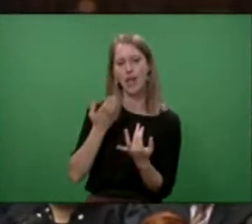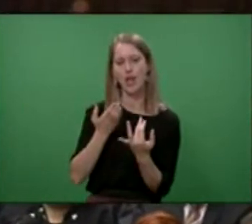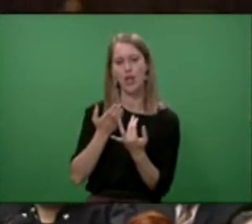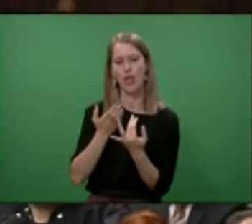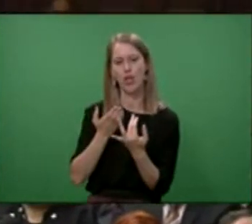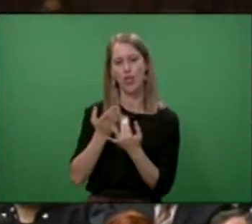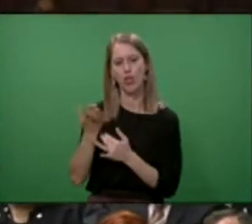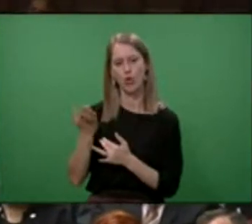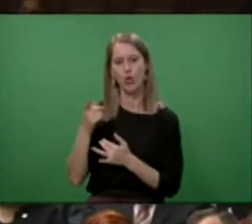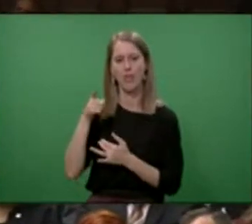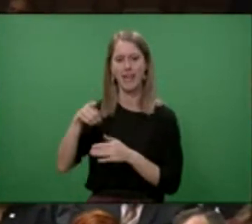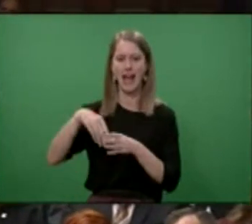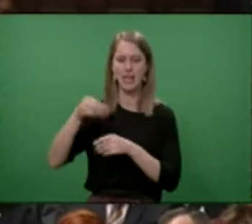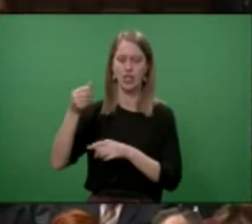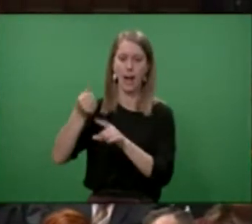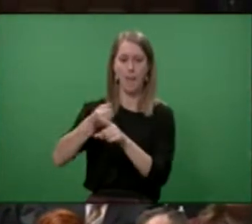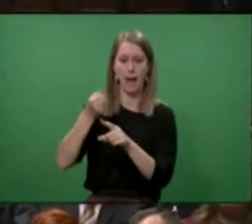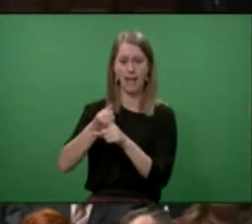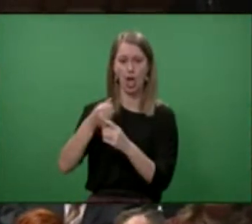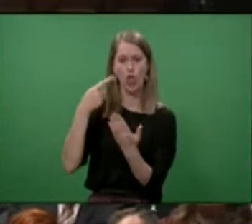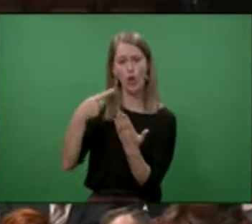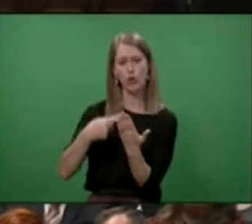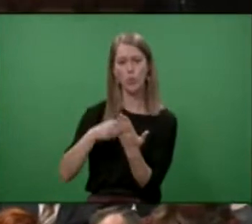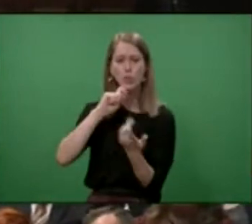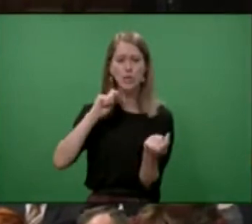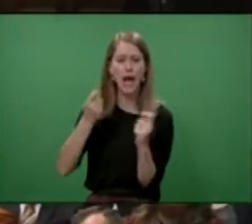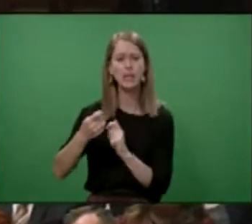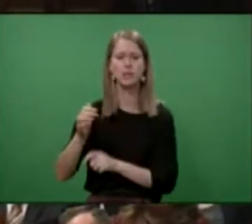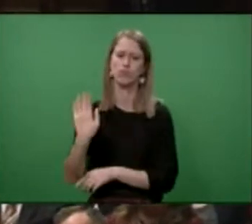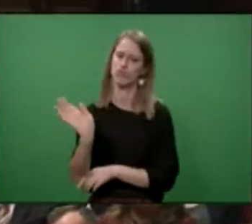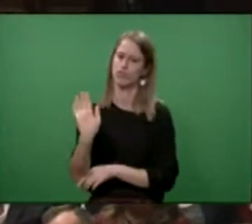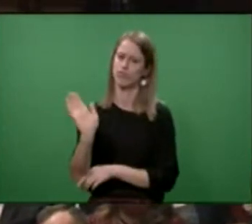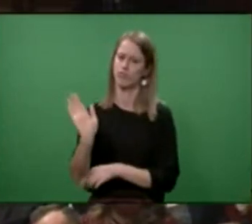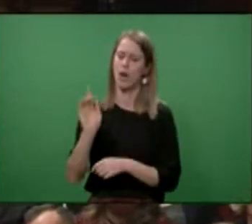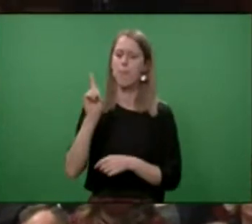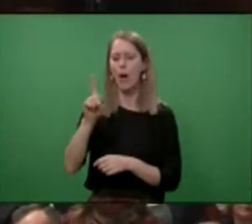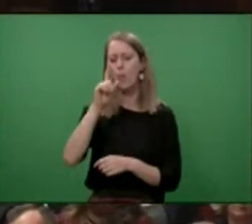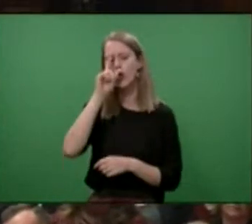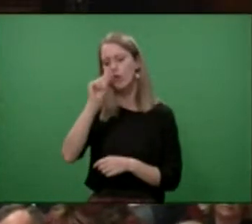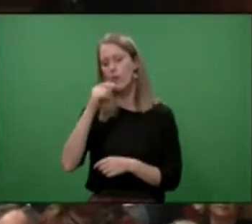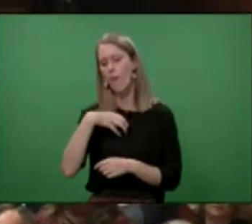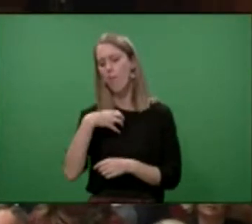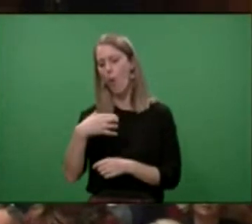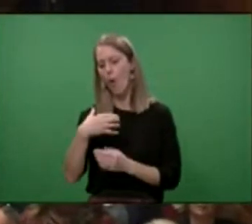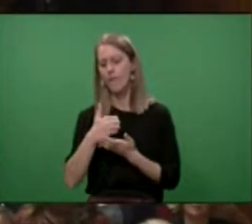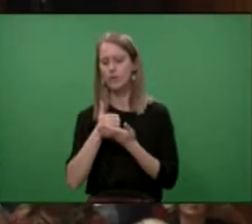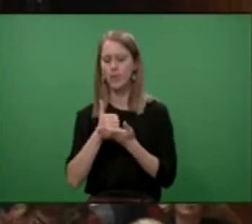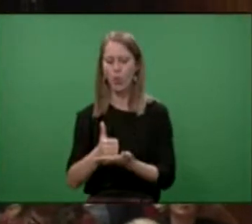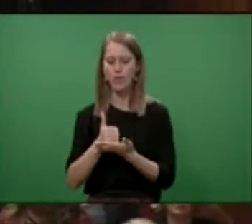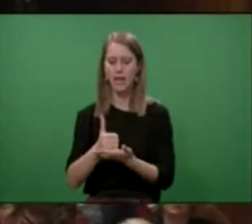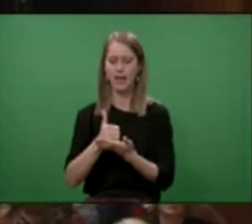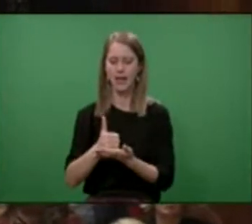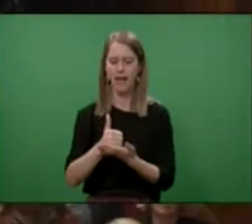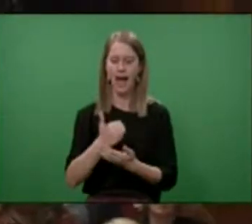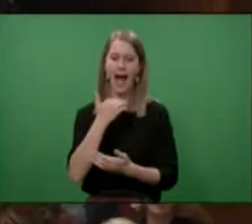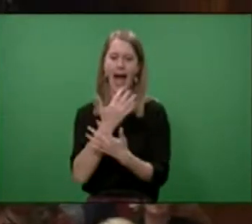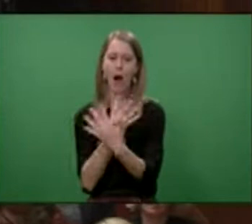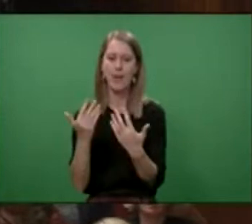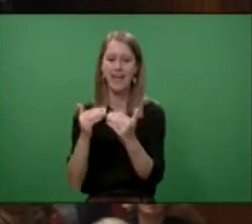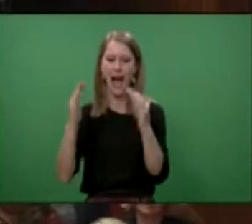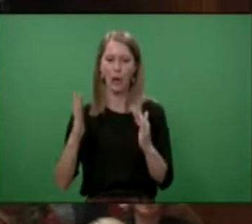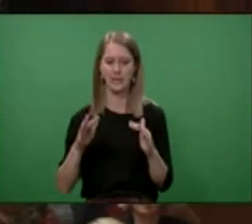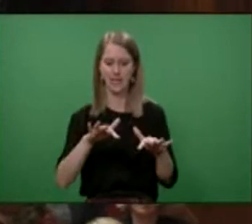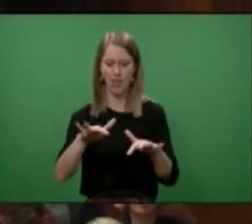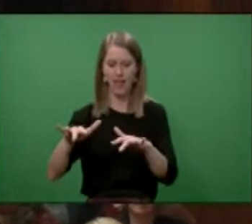campaign. This will not change. But there is room to do more to support both the supply and demand side of